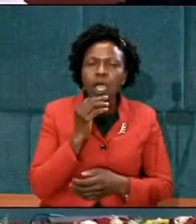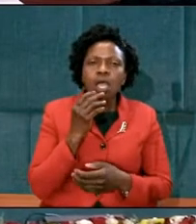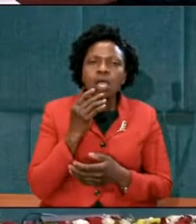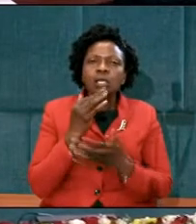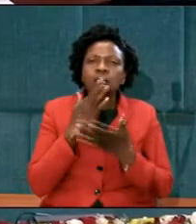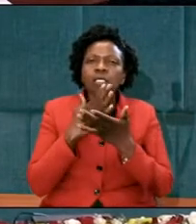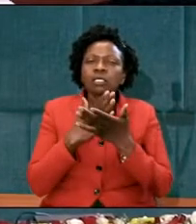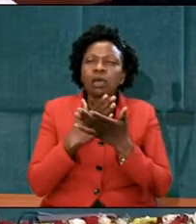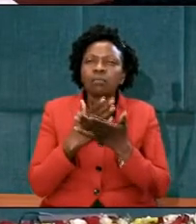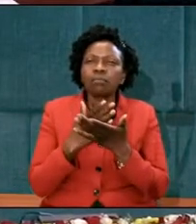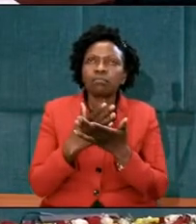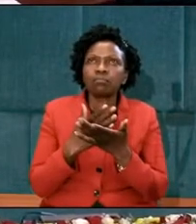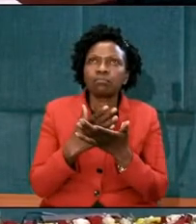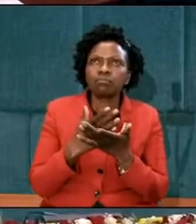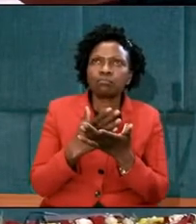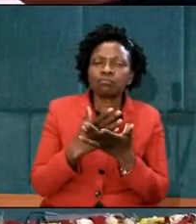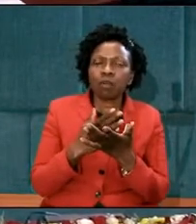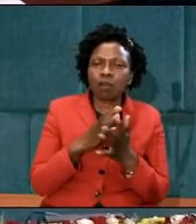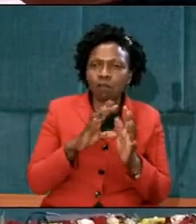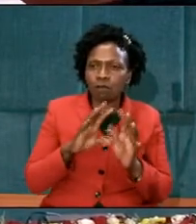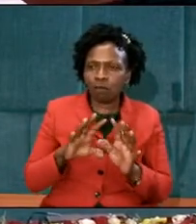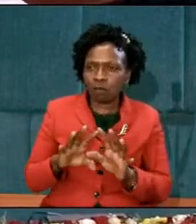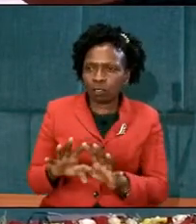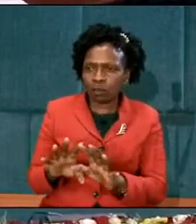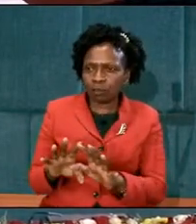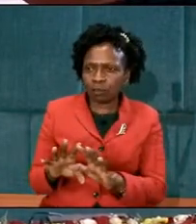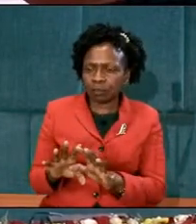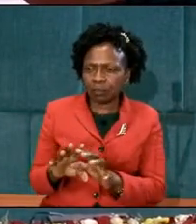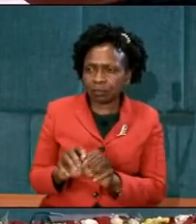some folks